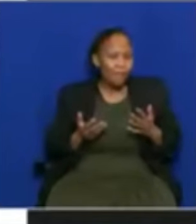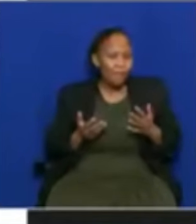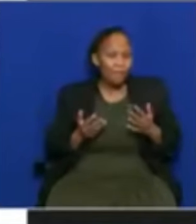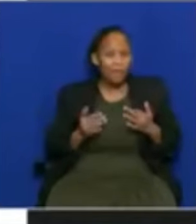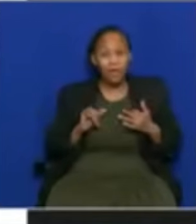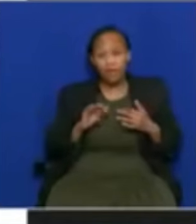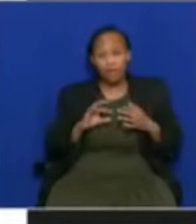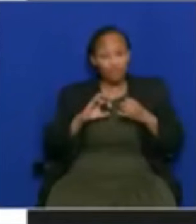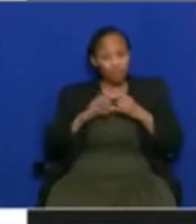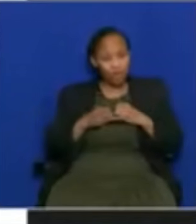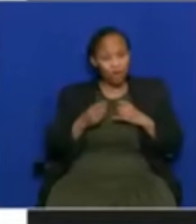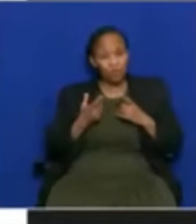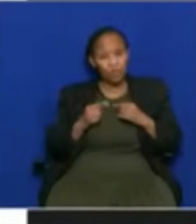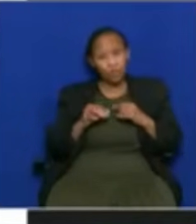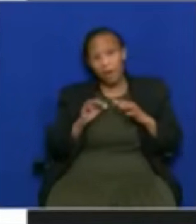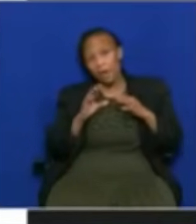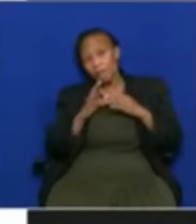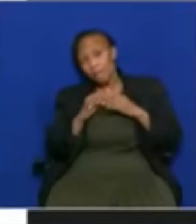of the public?